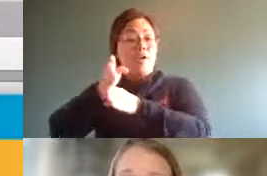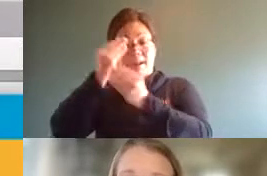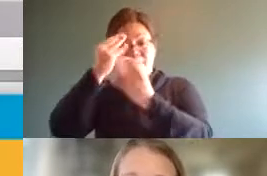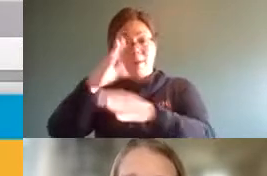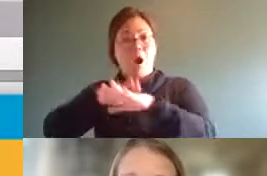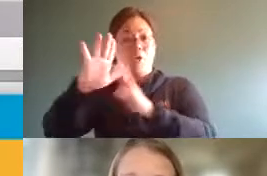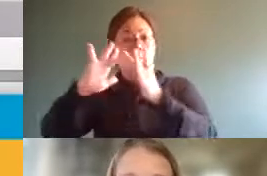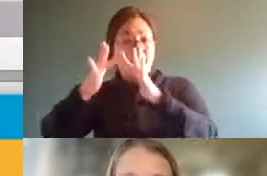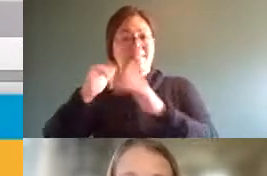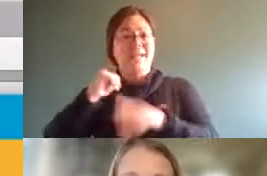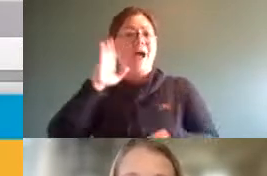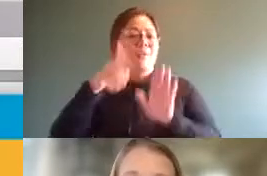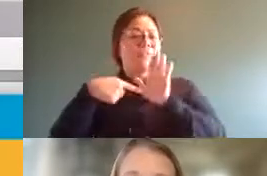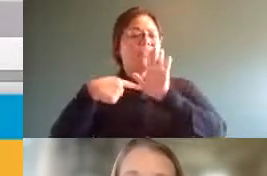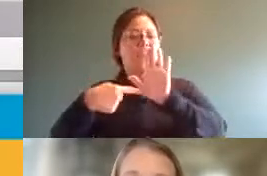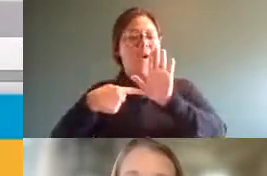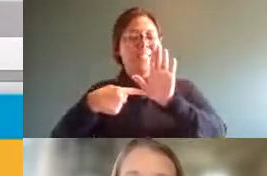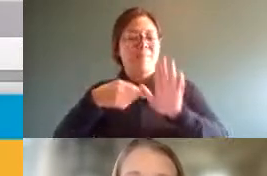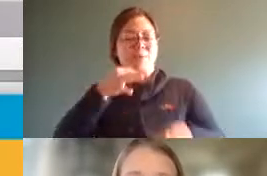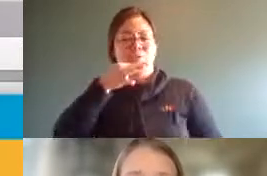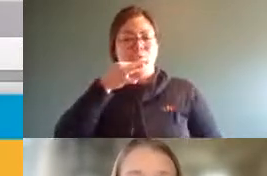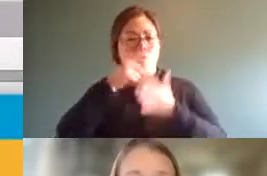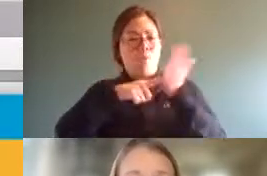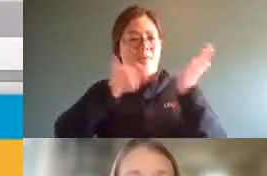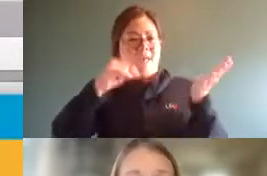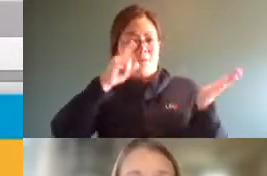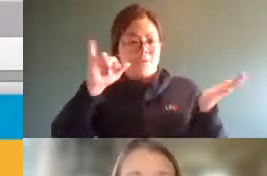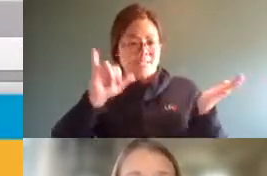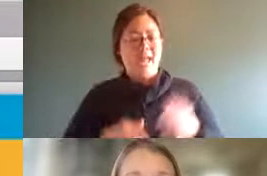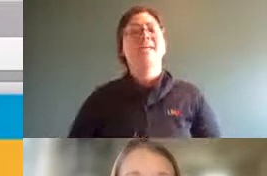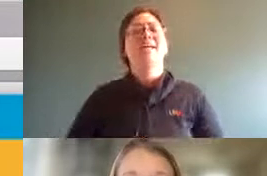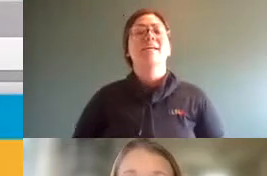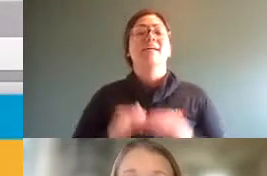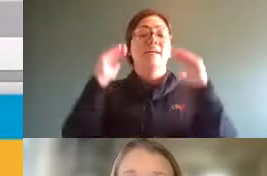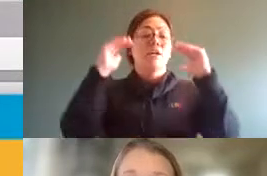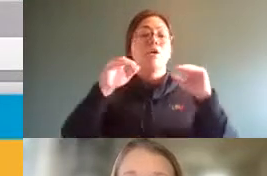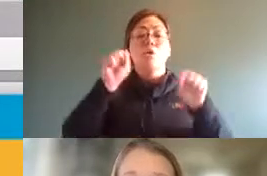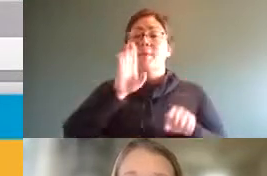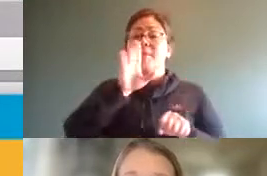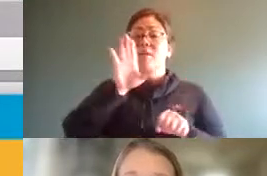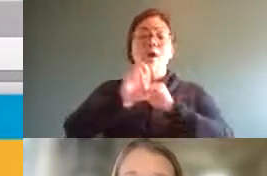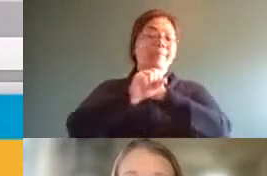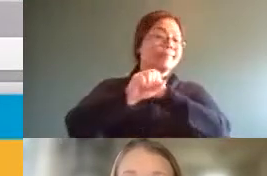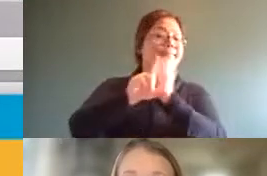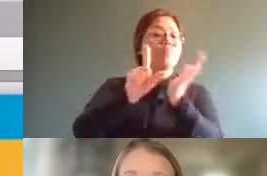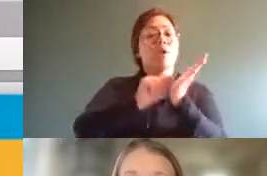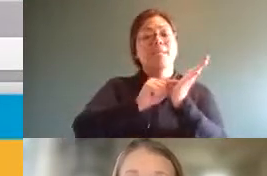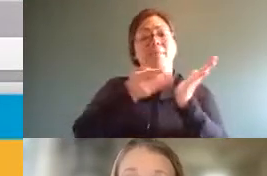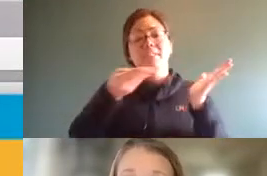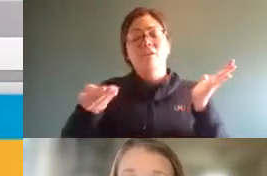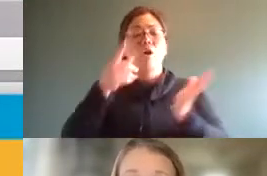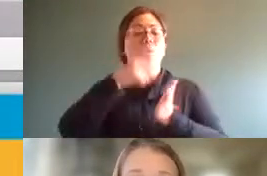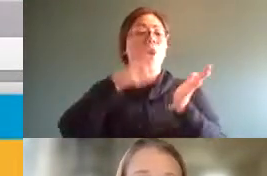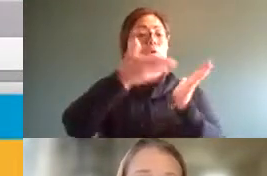I'll show you an example here in just a moment of what that could look like. That could be printed outreach materials that you take